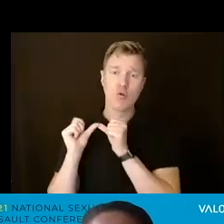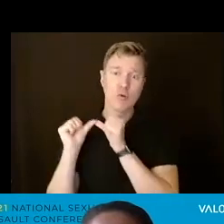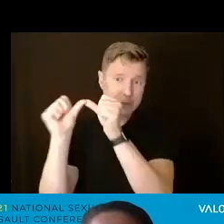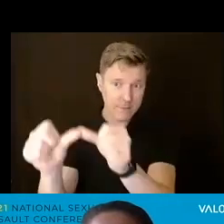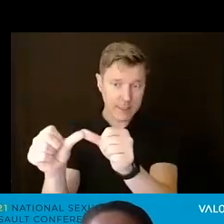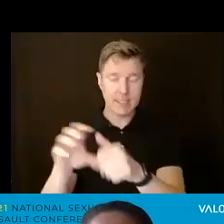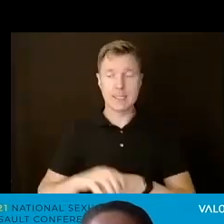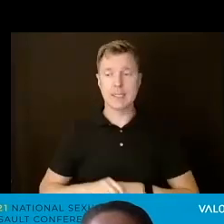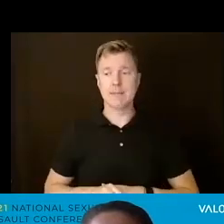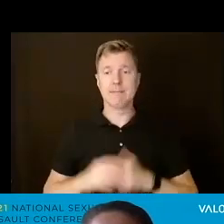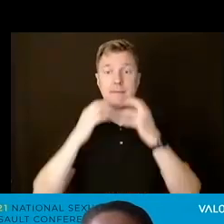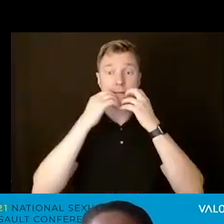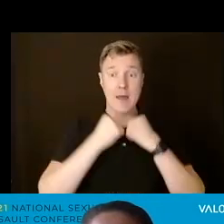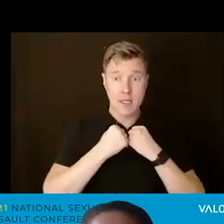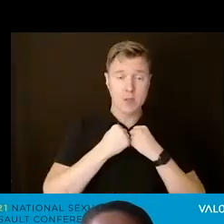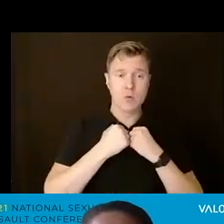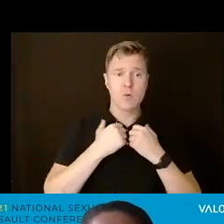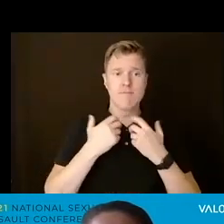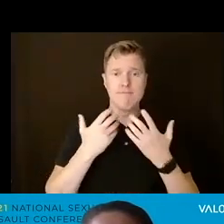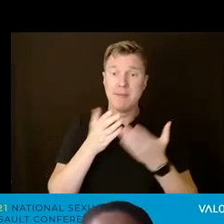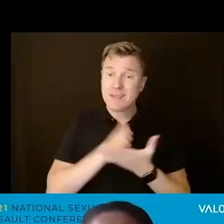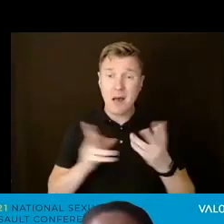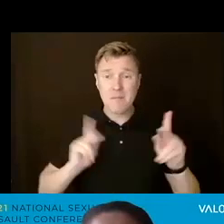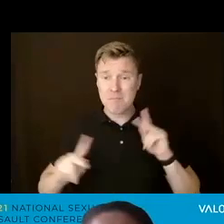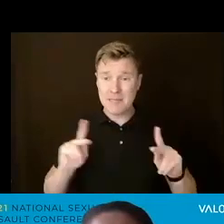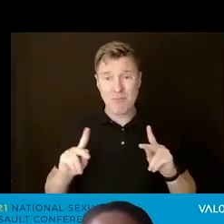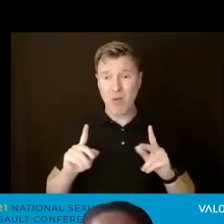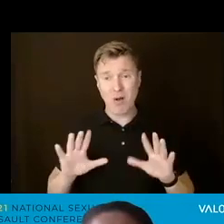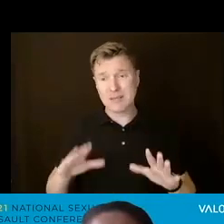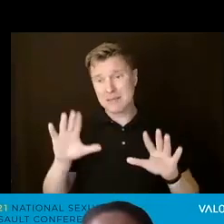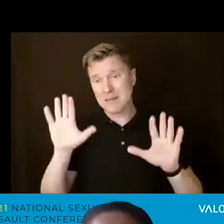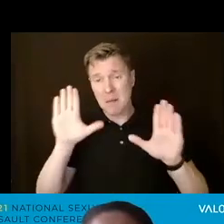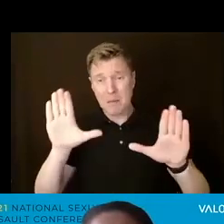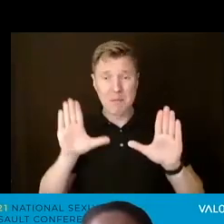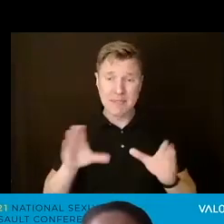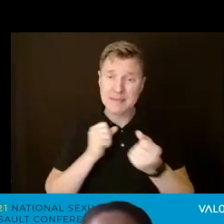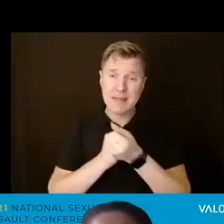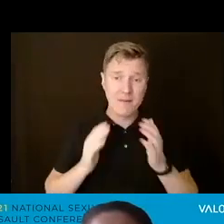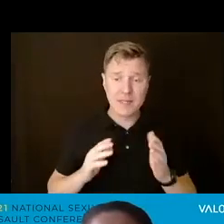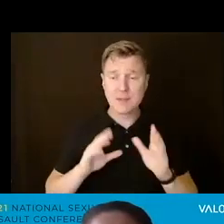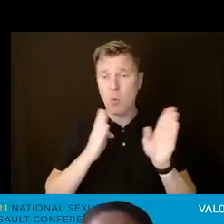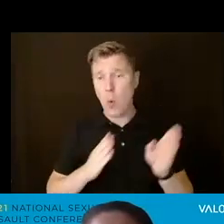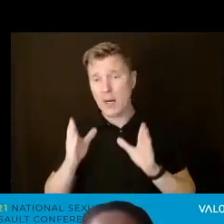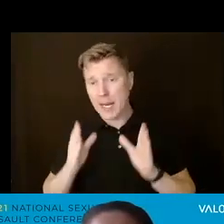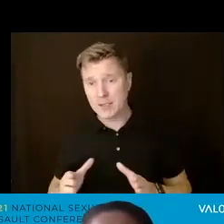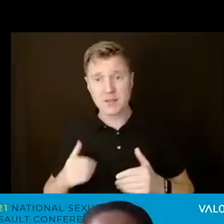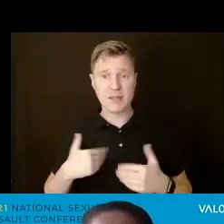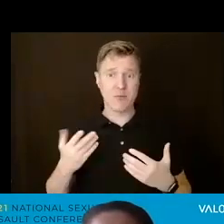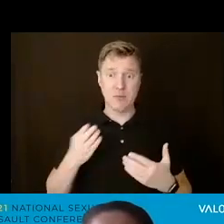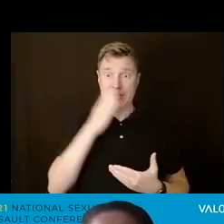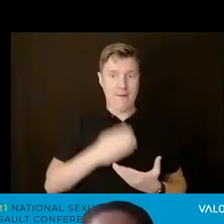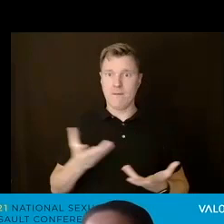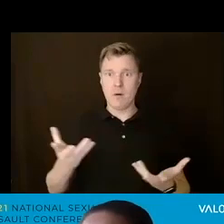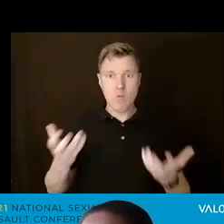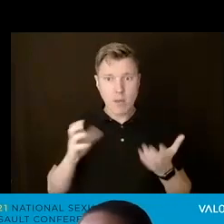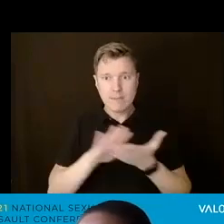to value, you know, that some people are just amazing advocates and organizers and would never want to be managers.